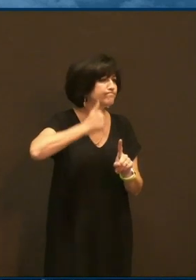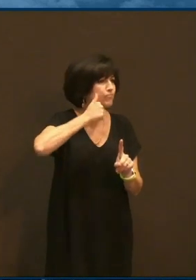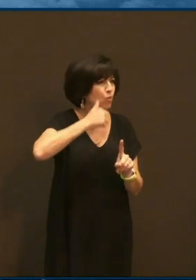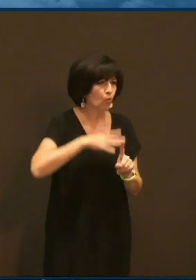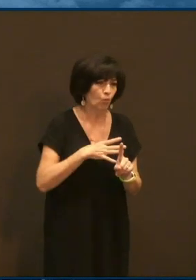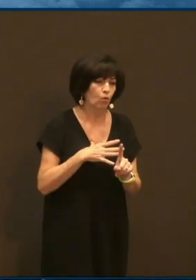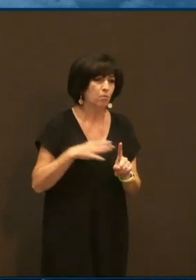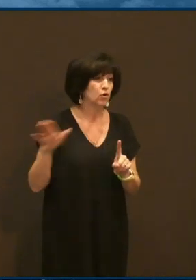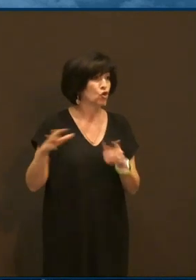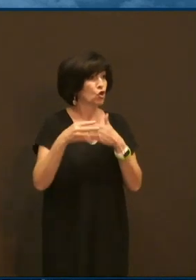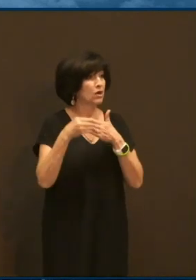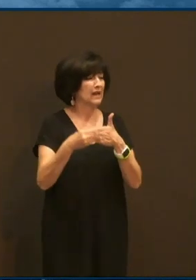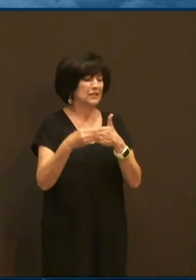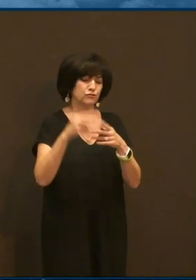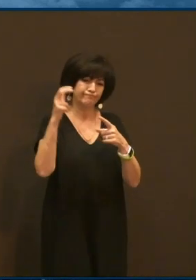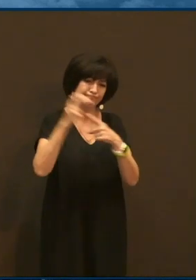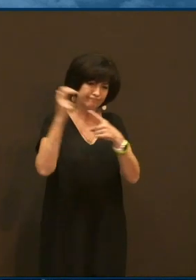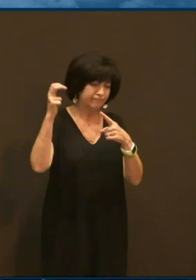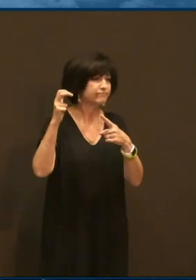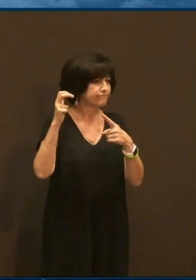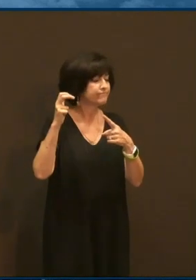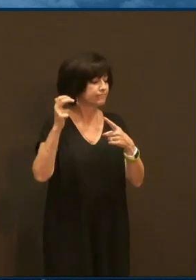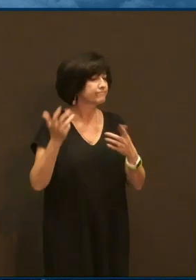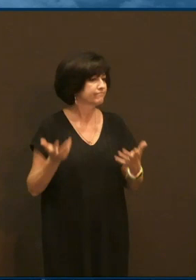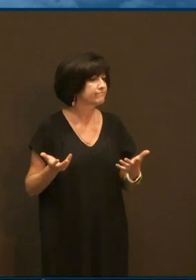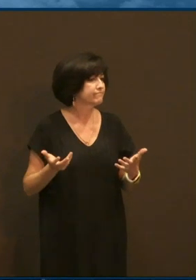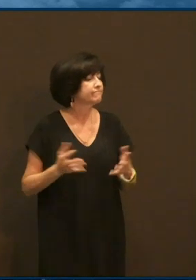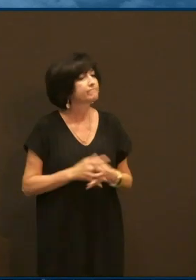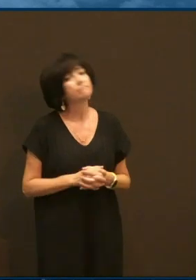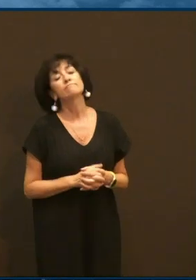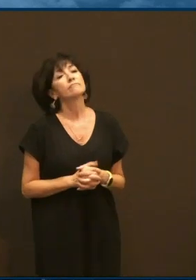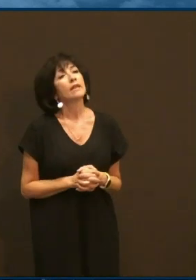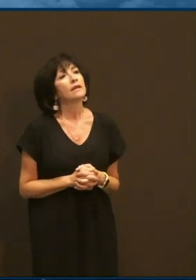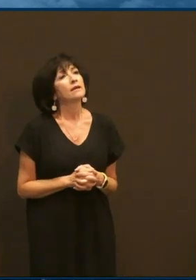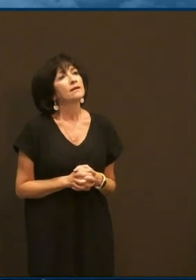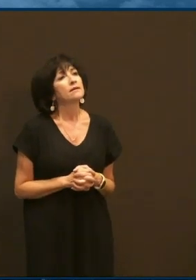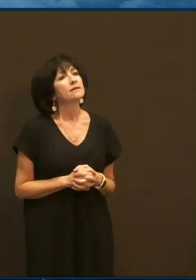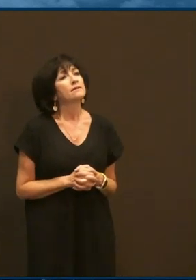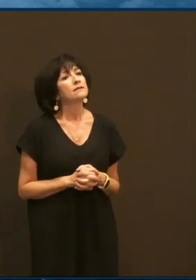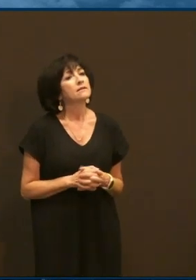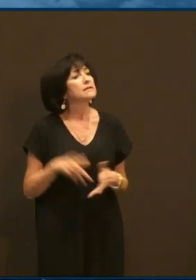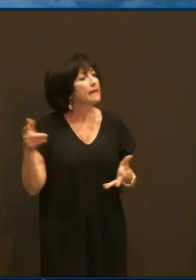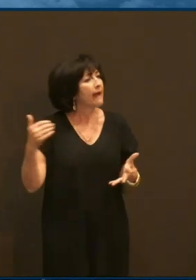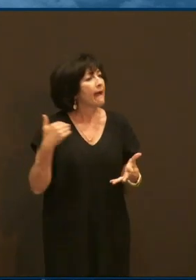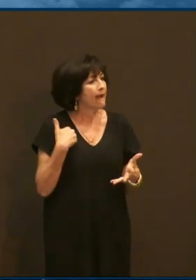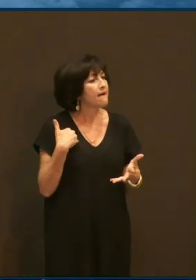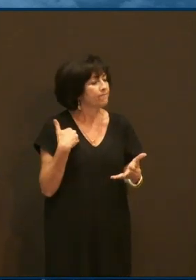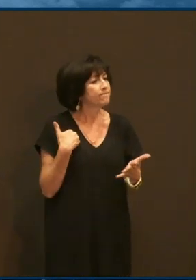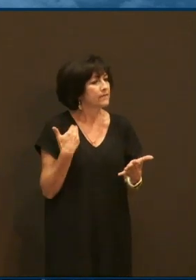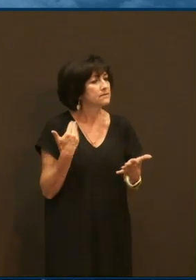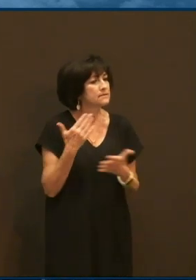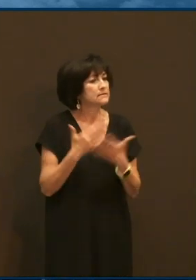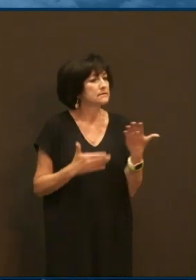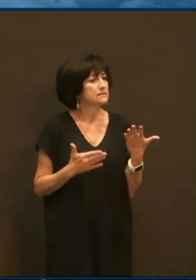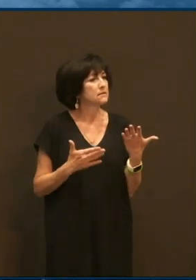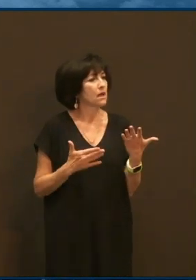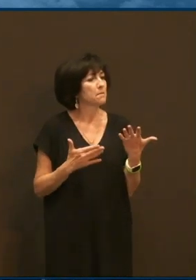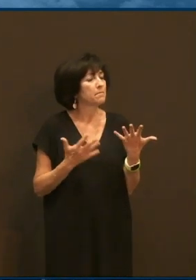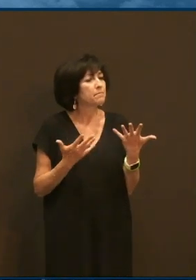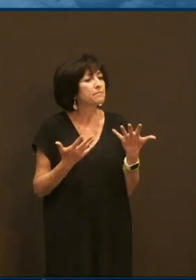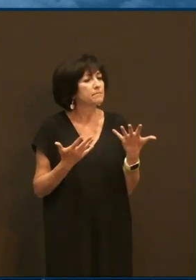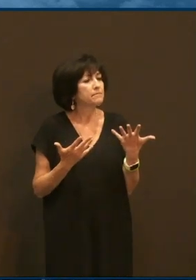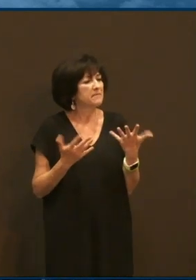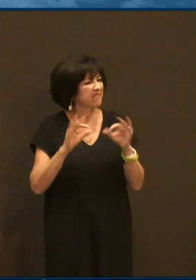lot of factors that came into play. She had some family issues with her